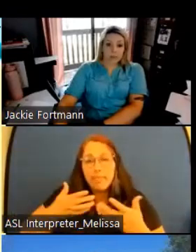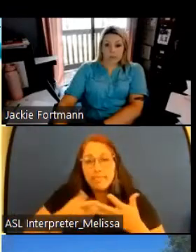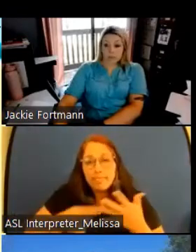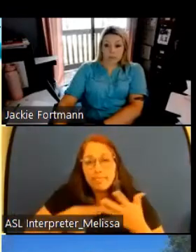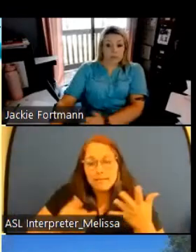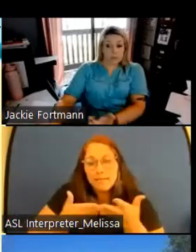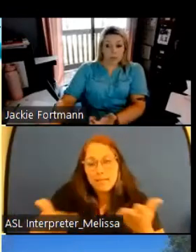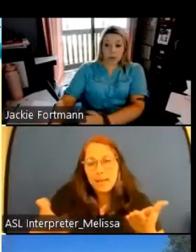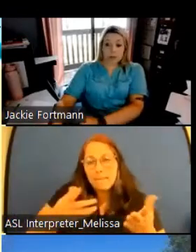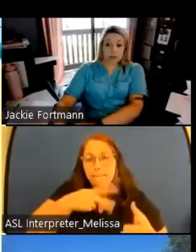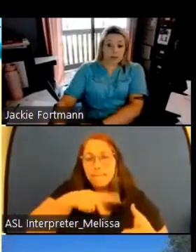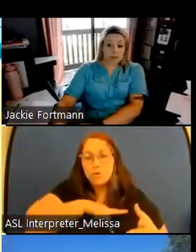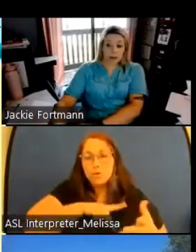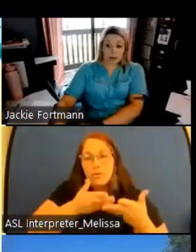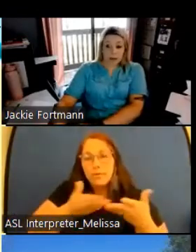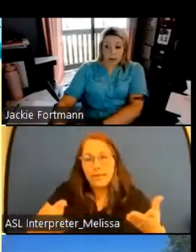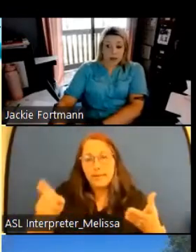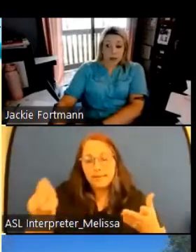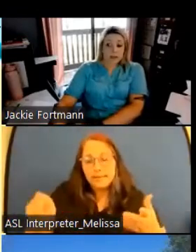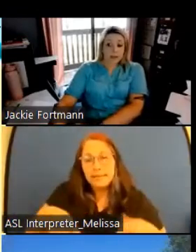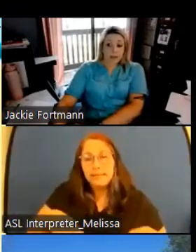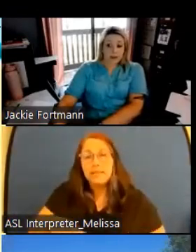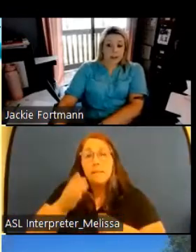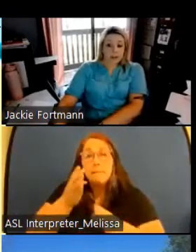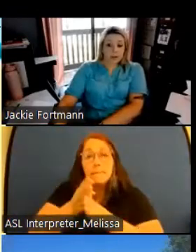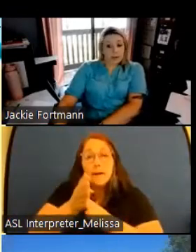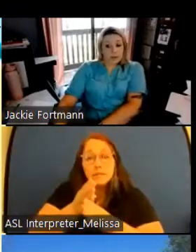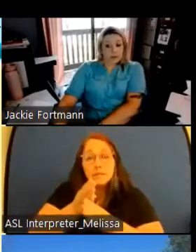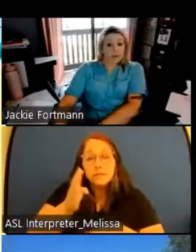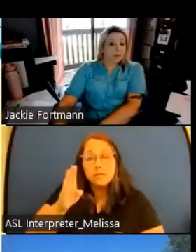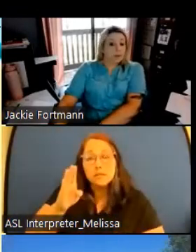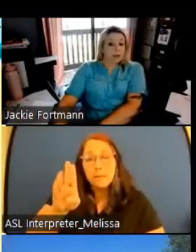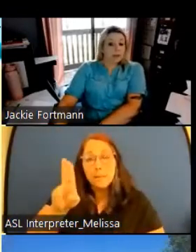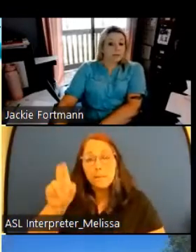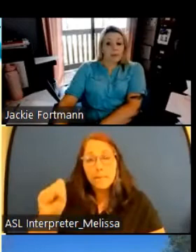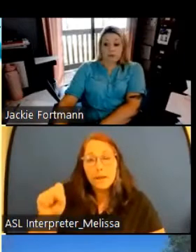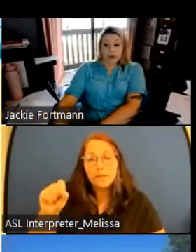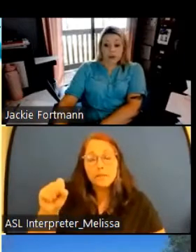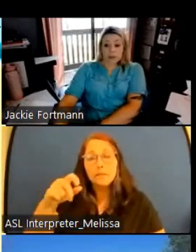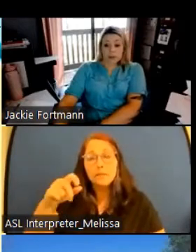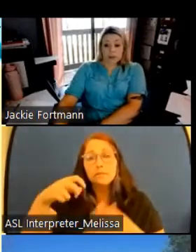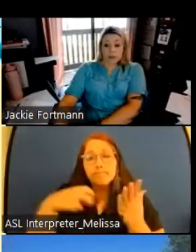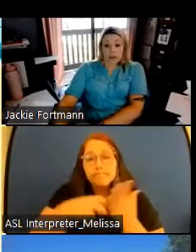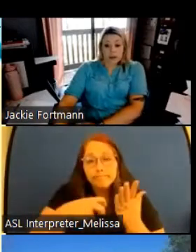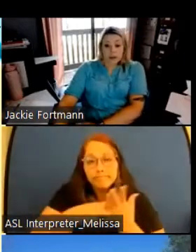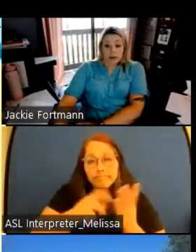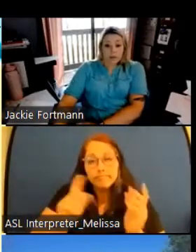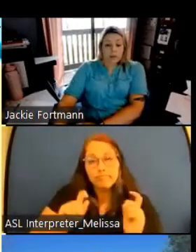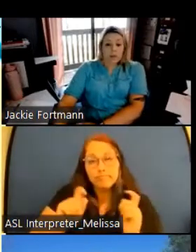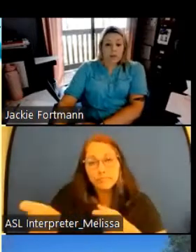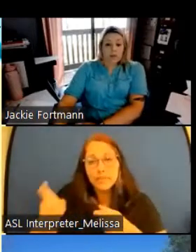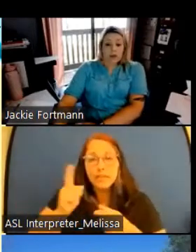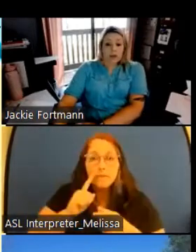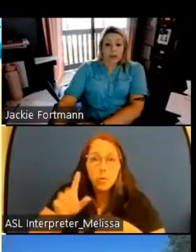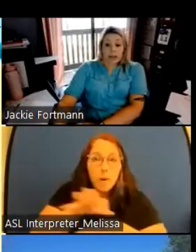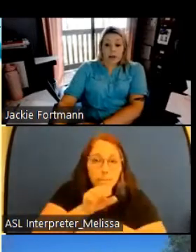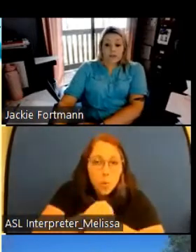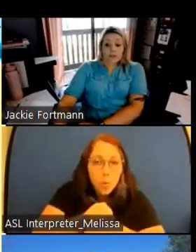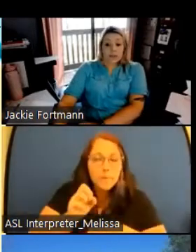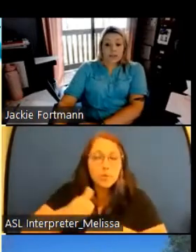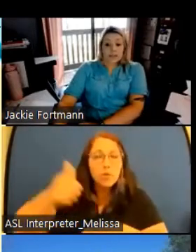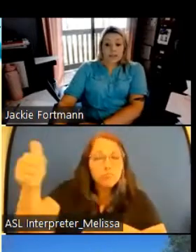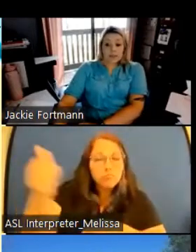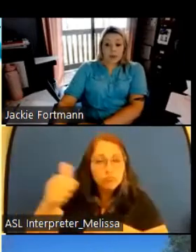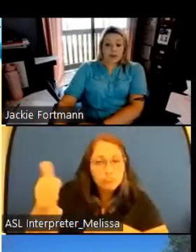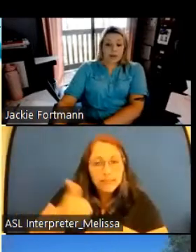the appointments that we all need to go to. Referrals. We refer in-house